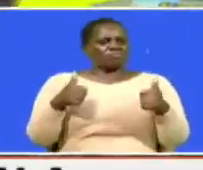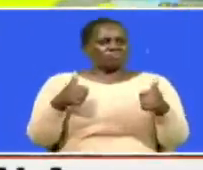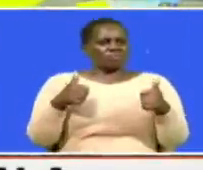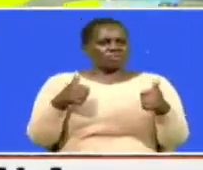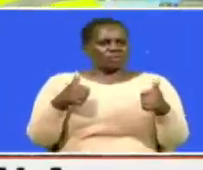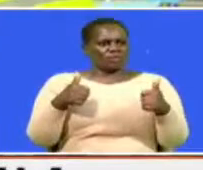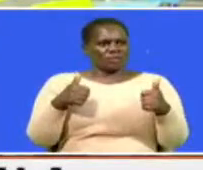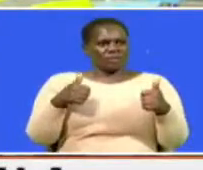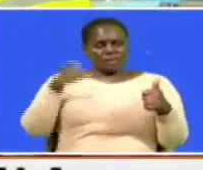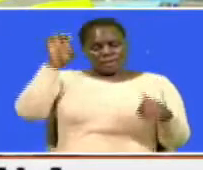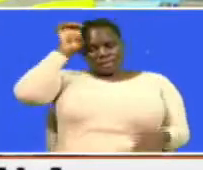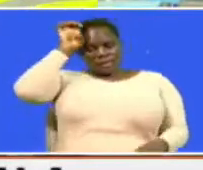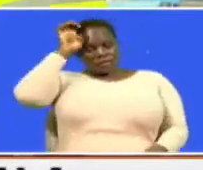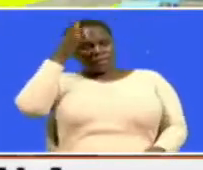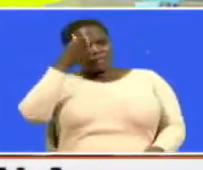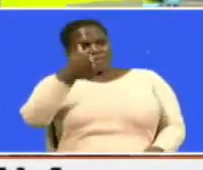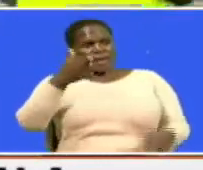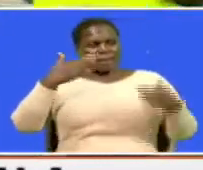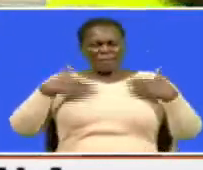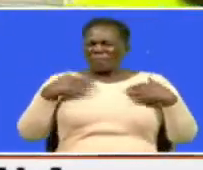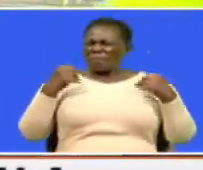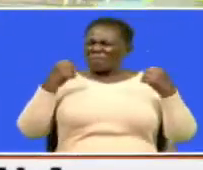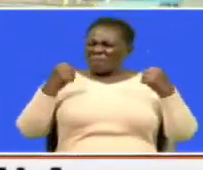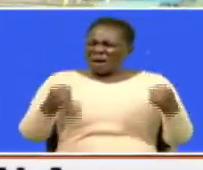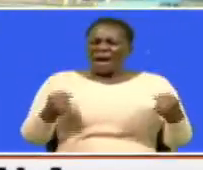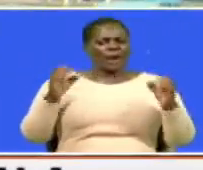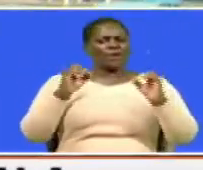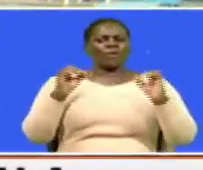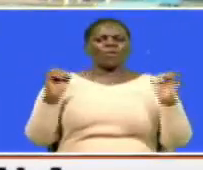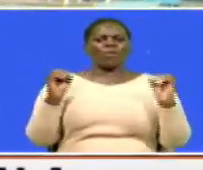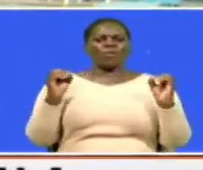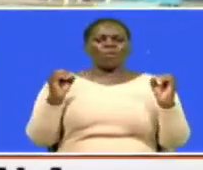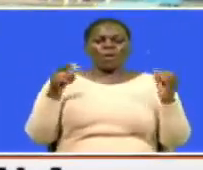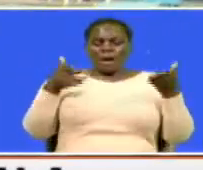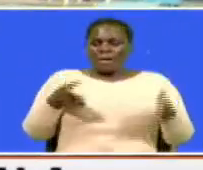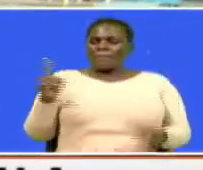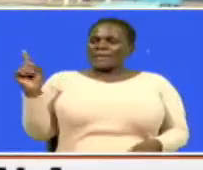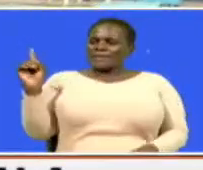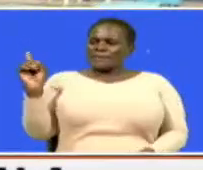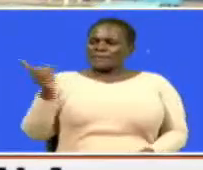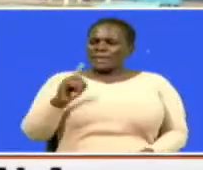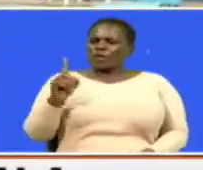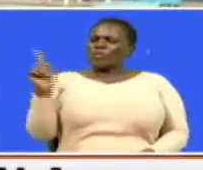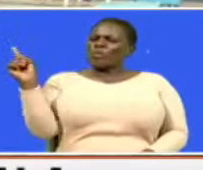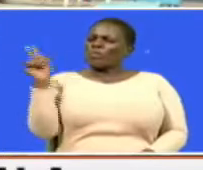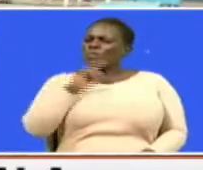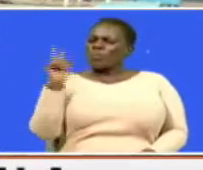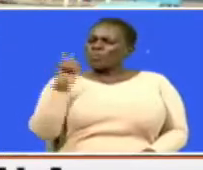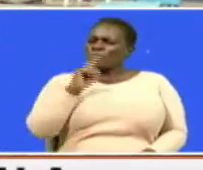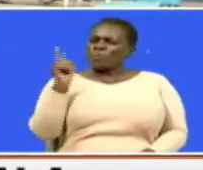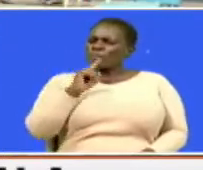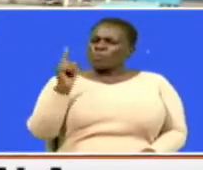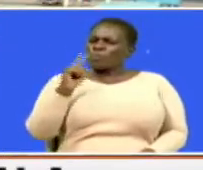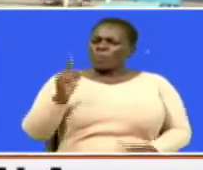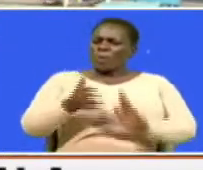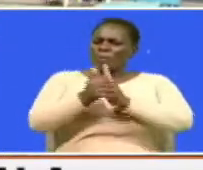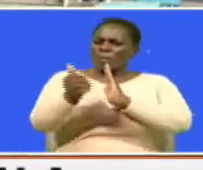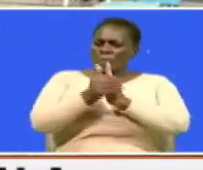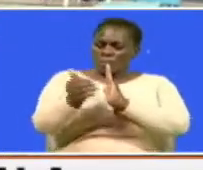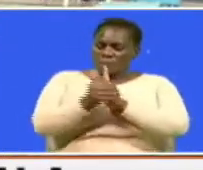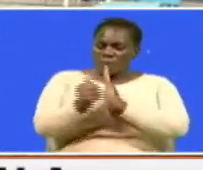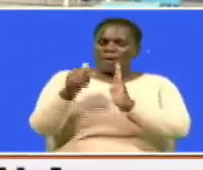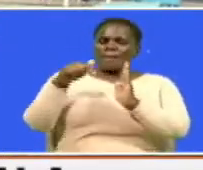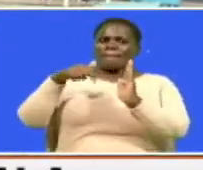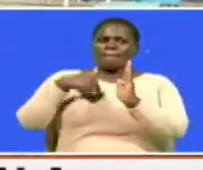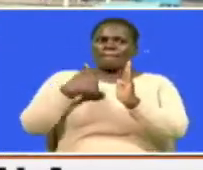in Eldoret people are not tough like Nairobi people are tough and strong, so